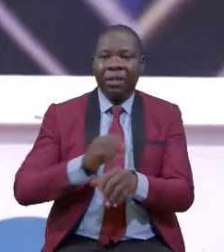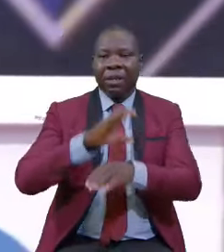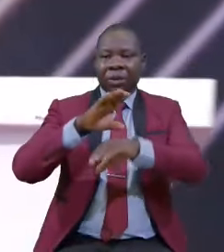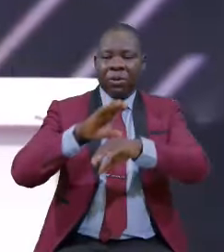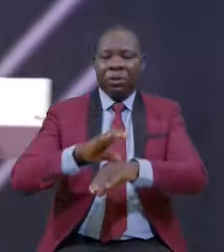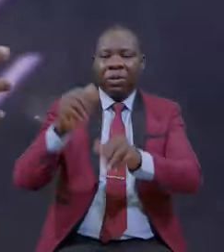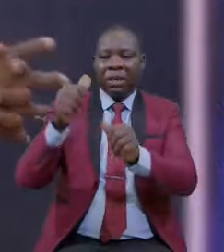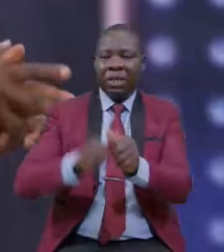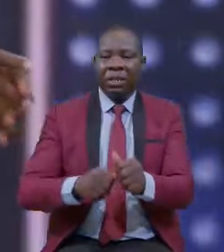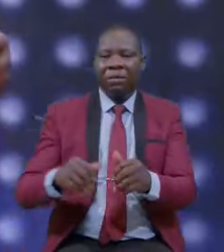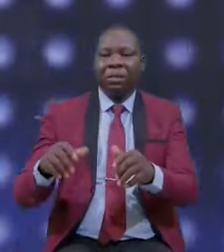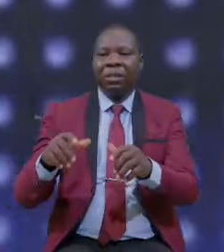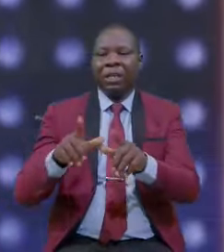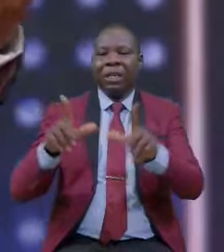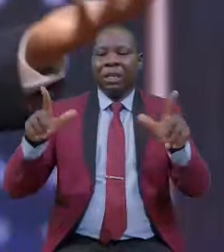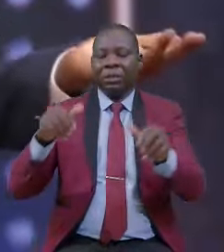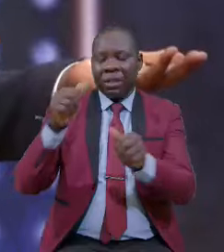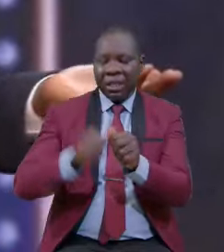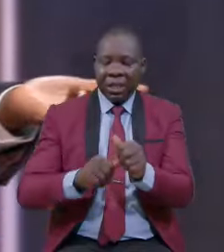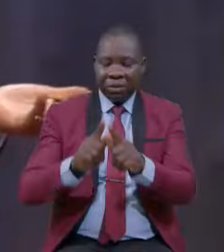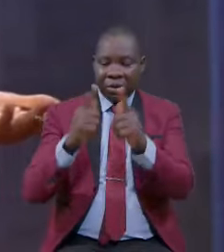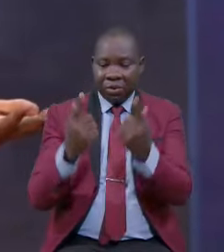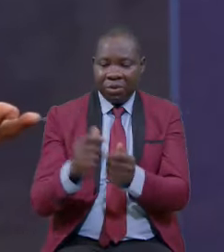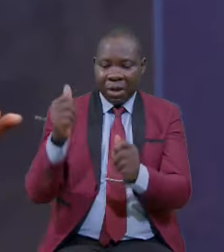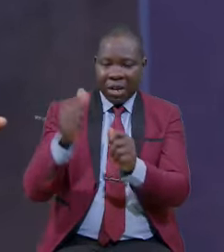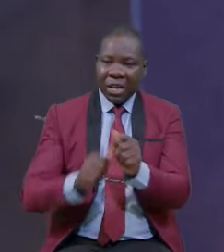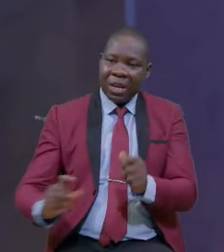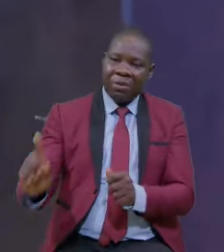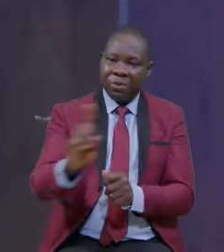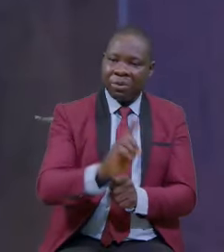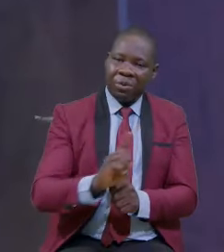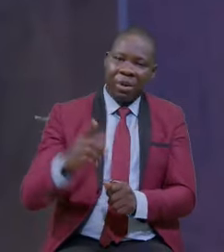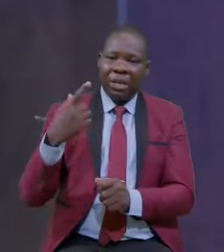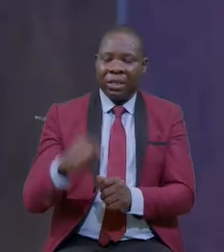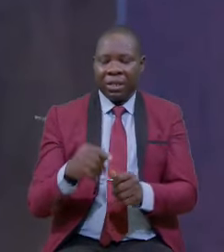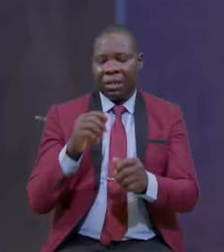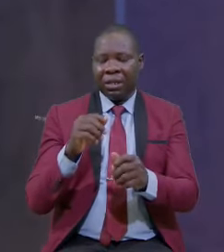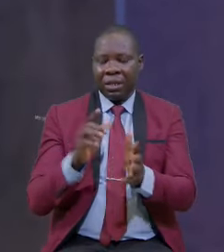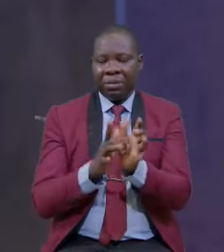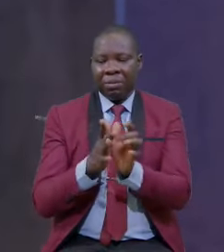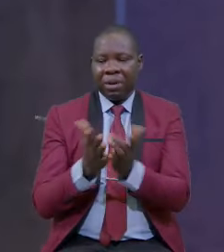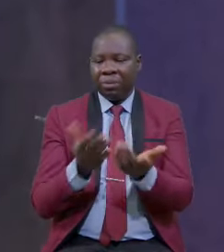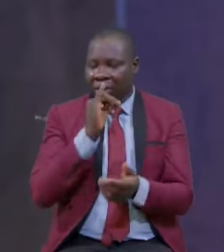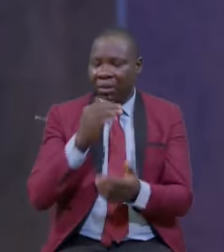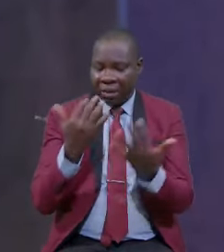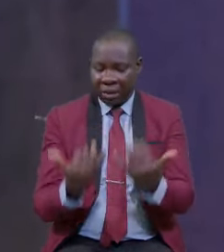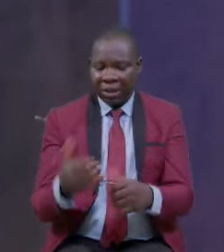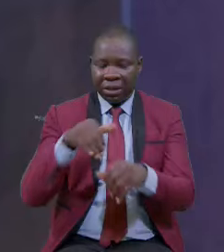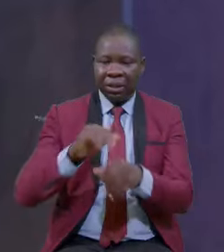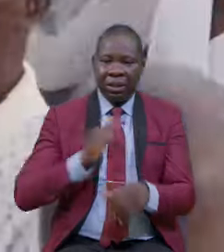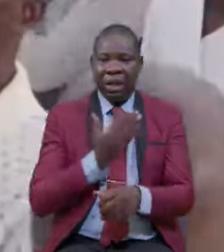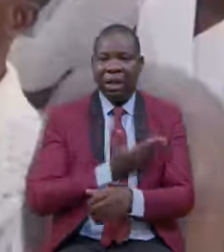people group, everywhere, the Bible is now in our hand, and this Bible will lift